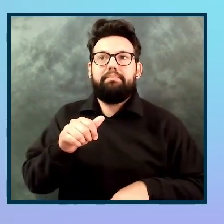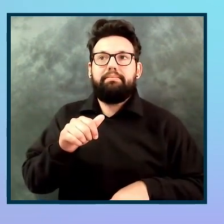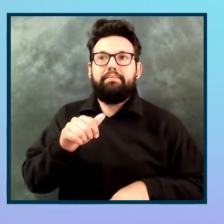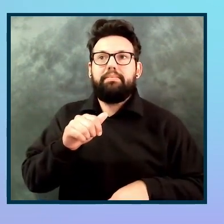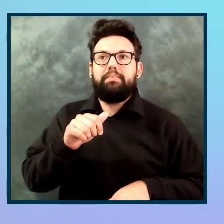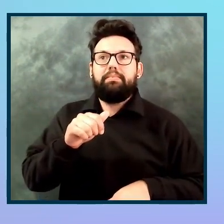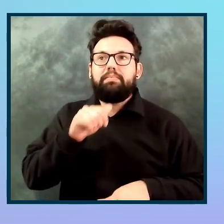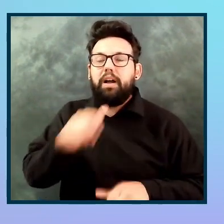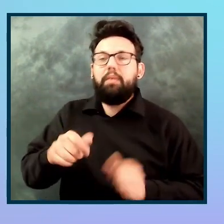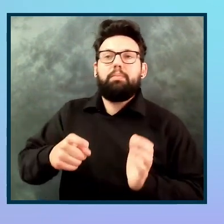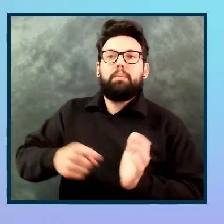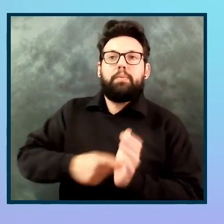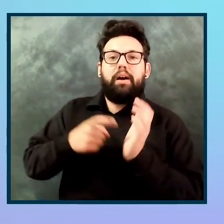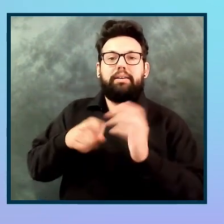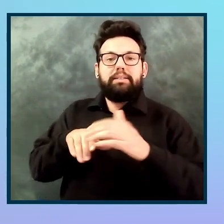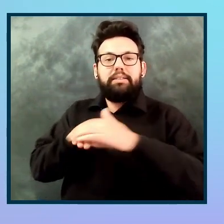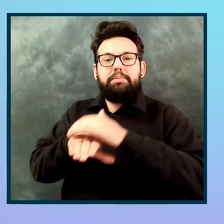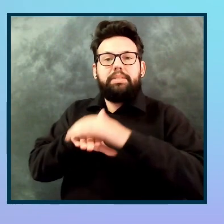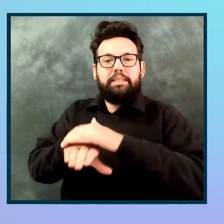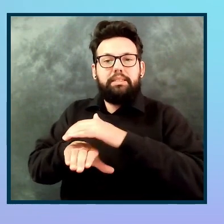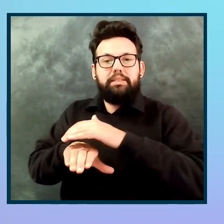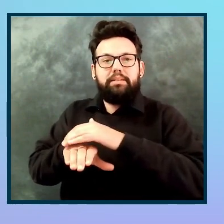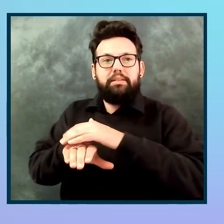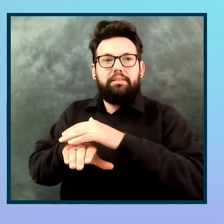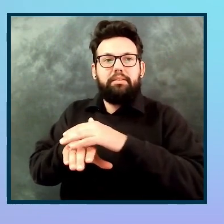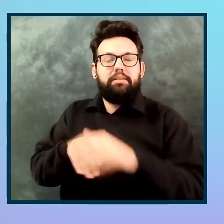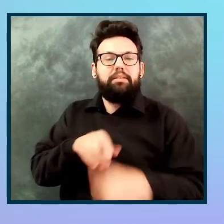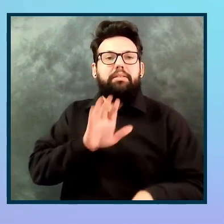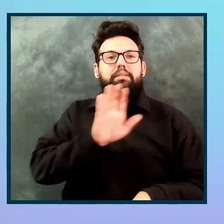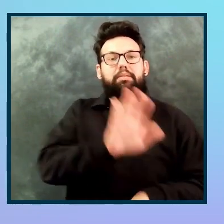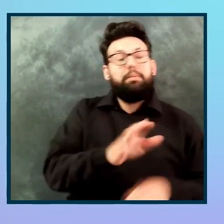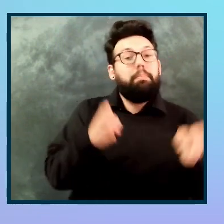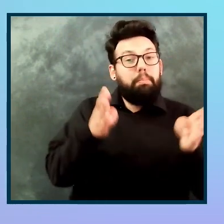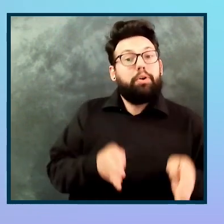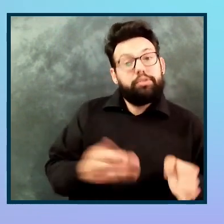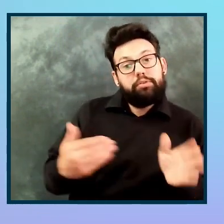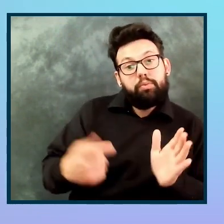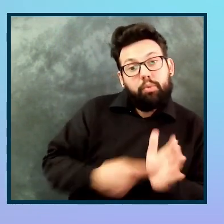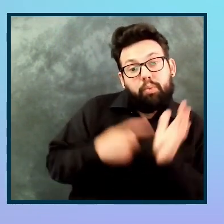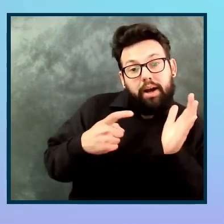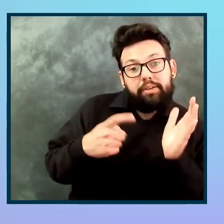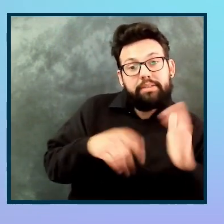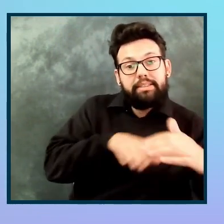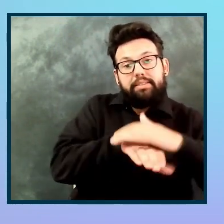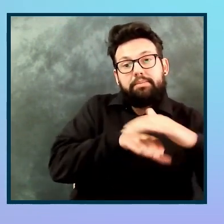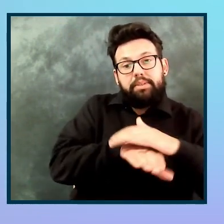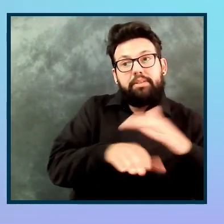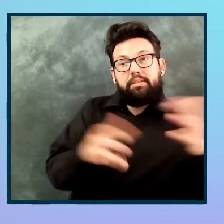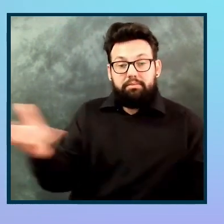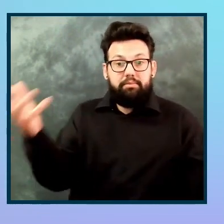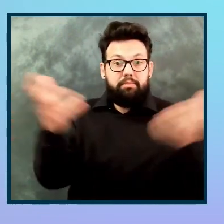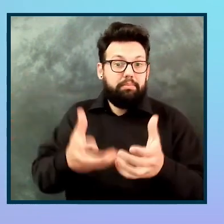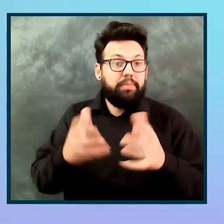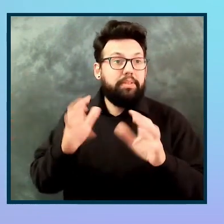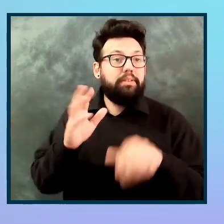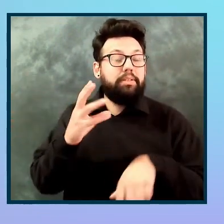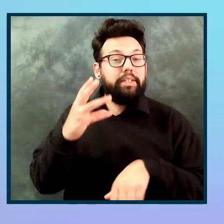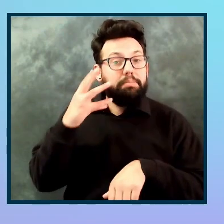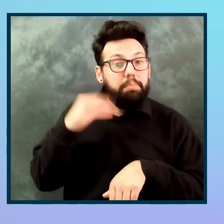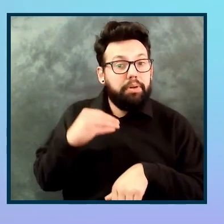versus a user that needs specific accessibility services? How are they able to do